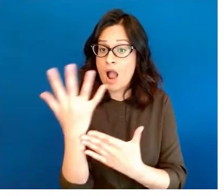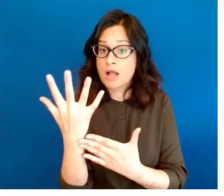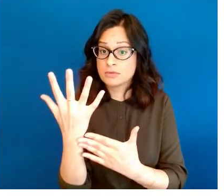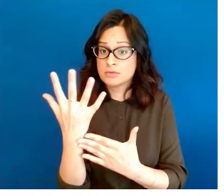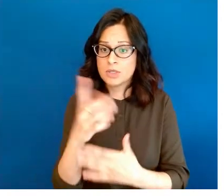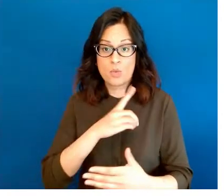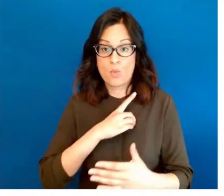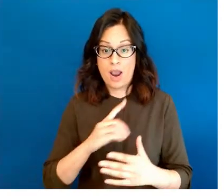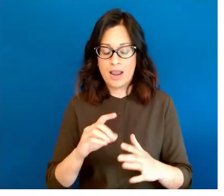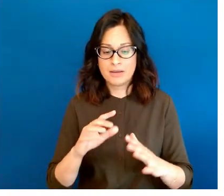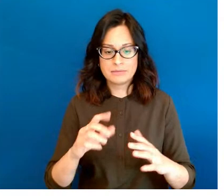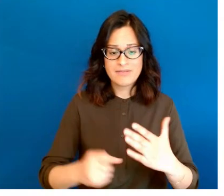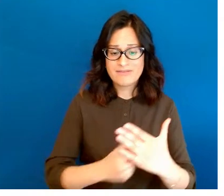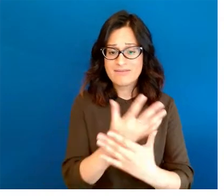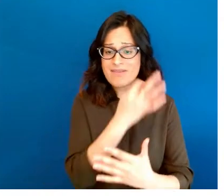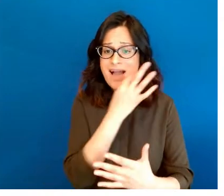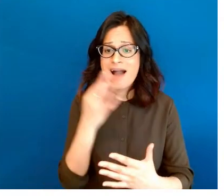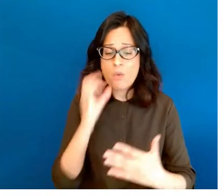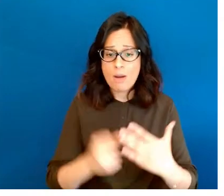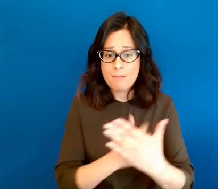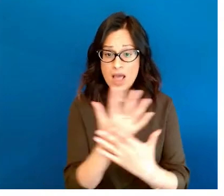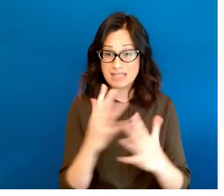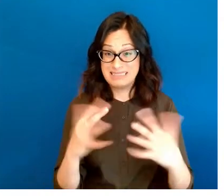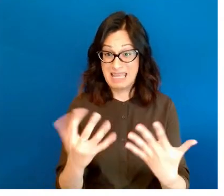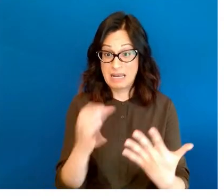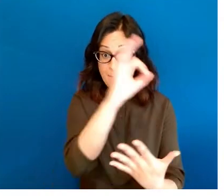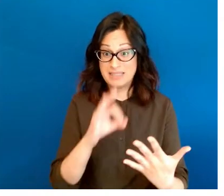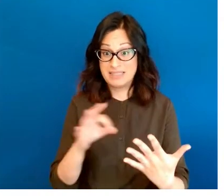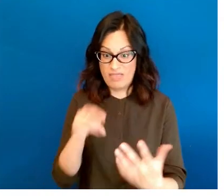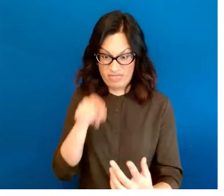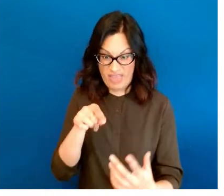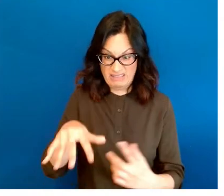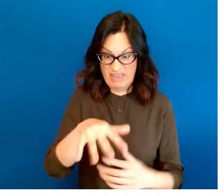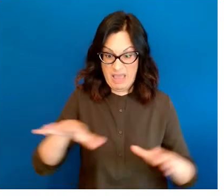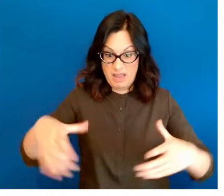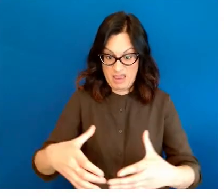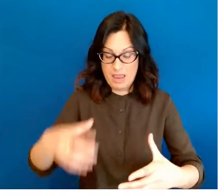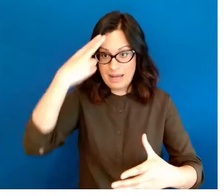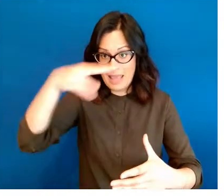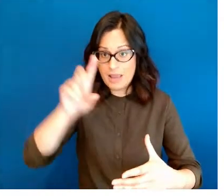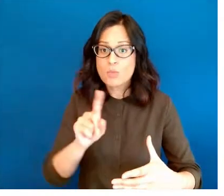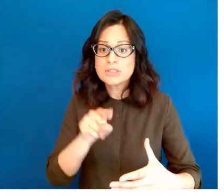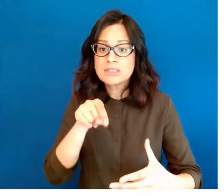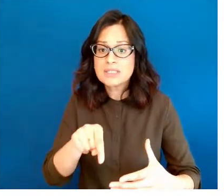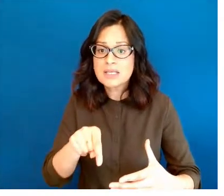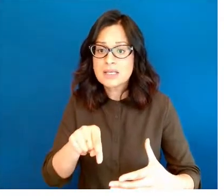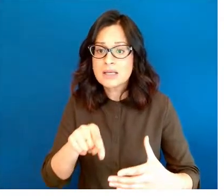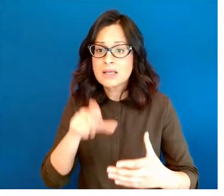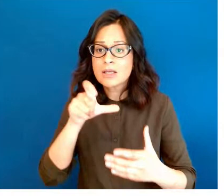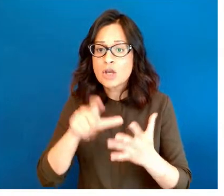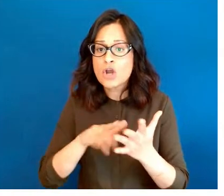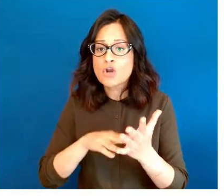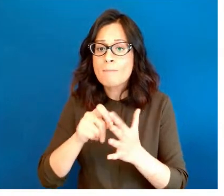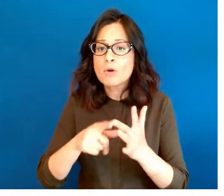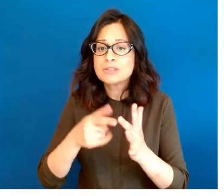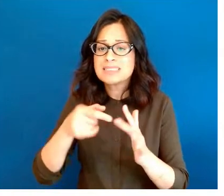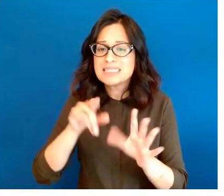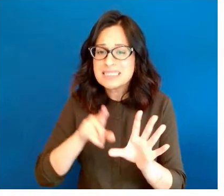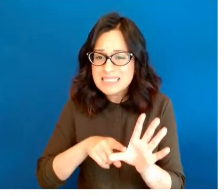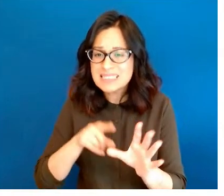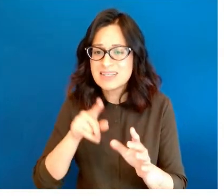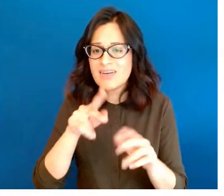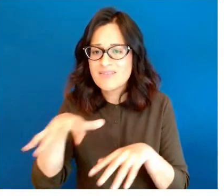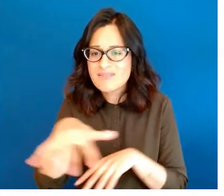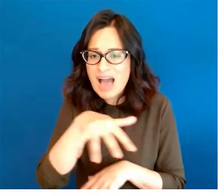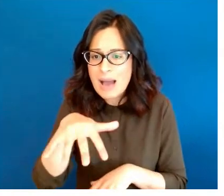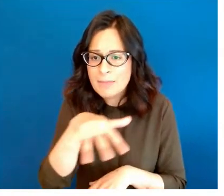flowering plants are this family. That's often also called the Compositae family. And